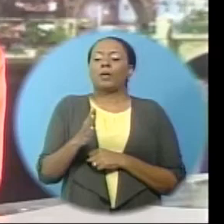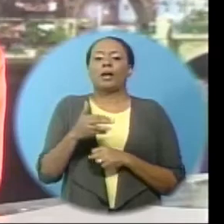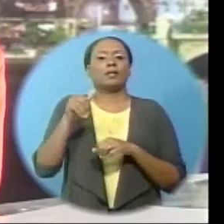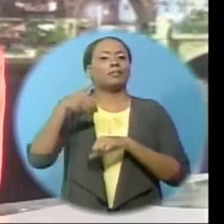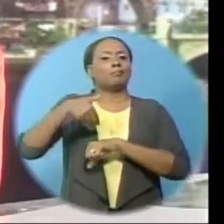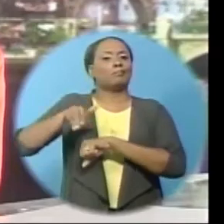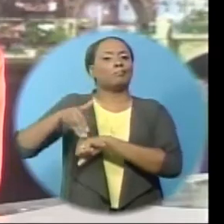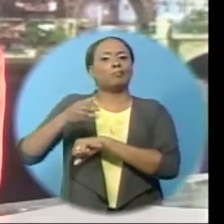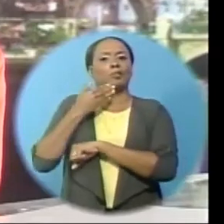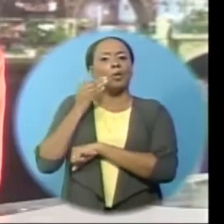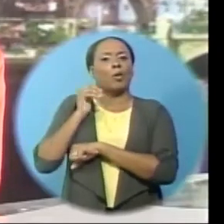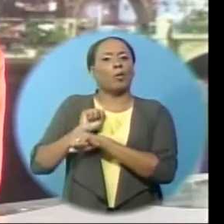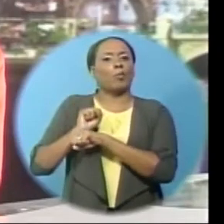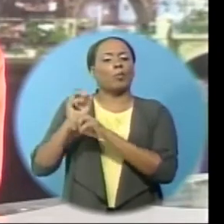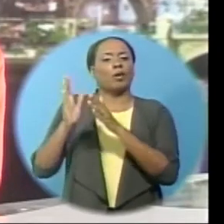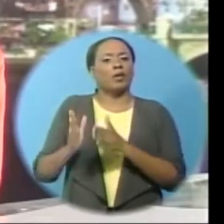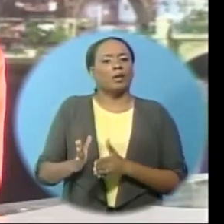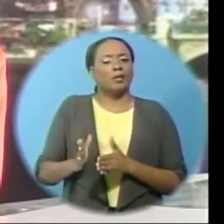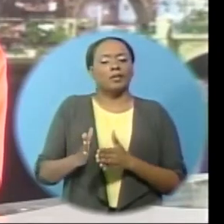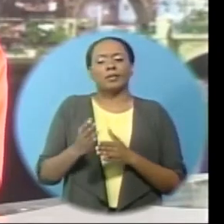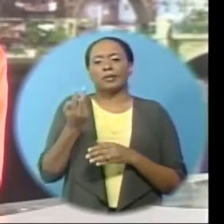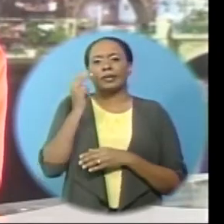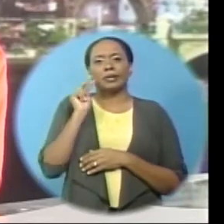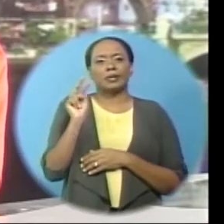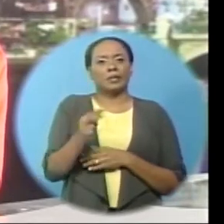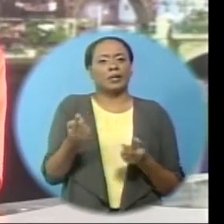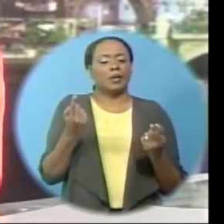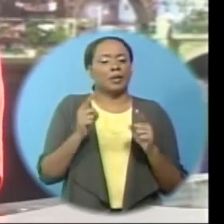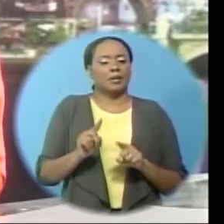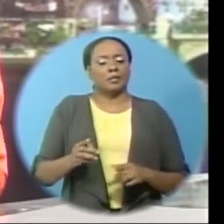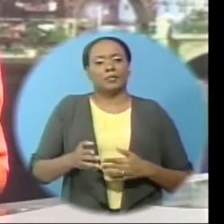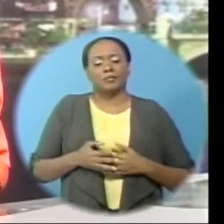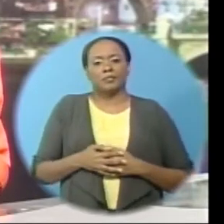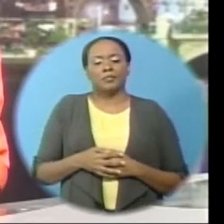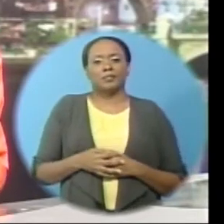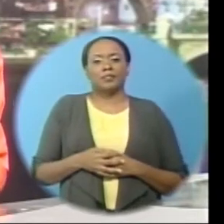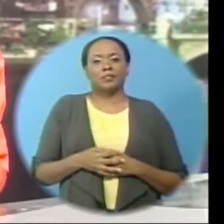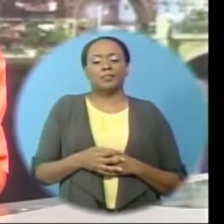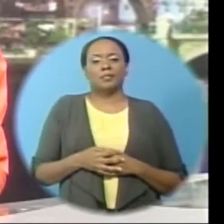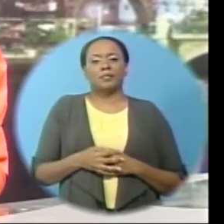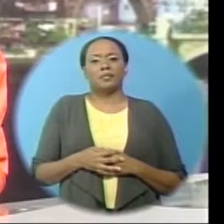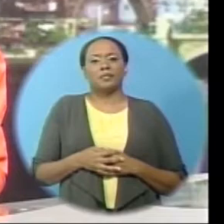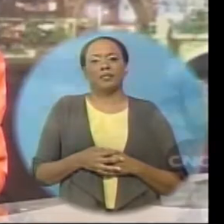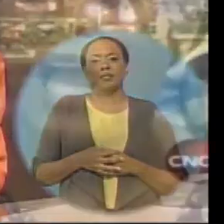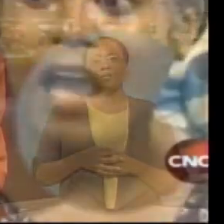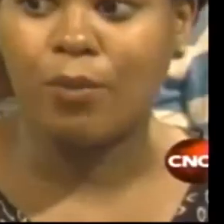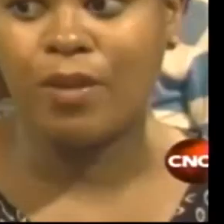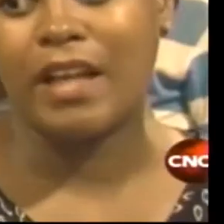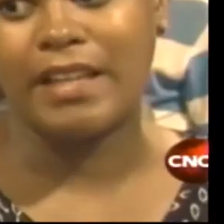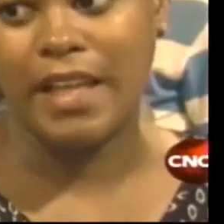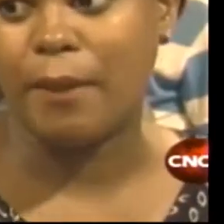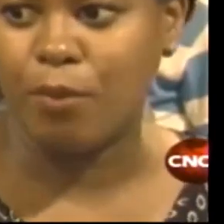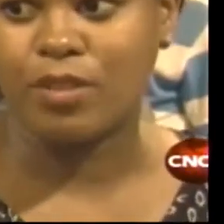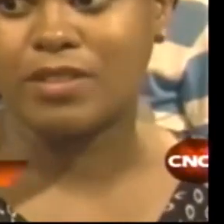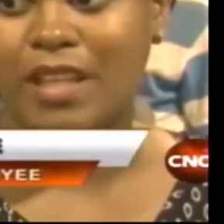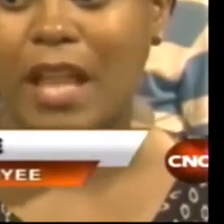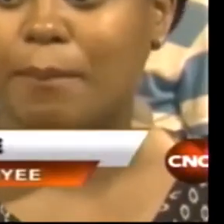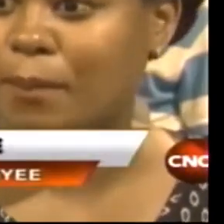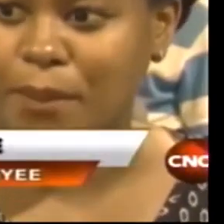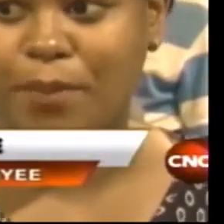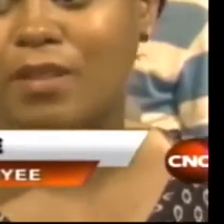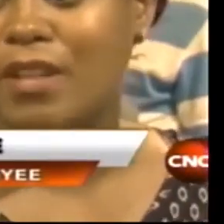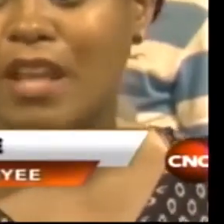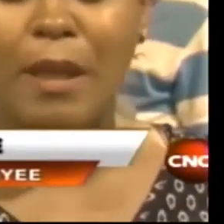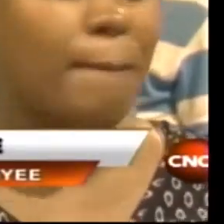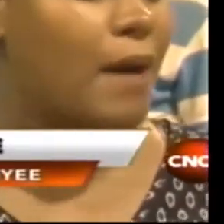dissolved and workers sent home. We hear more in this CNC3 report. To see my hard work at the airport,